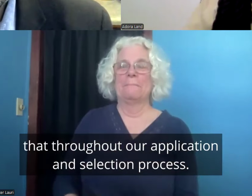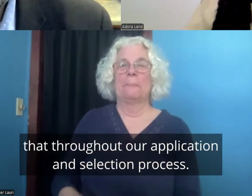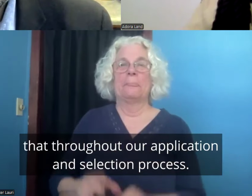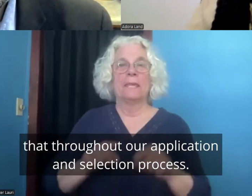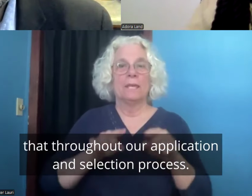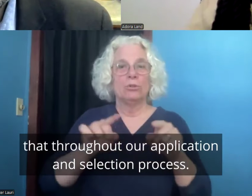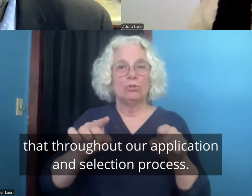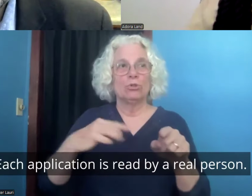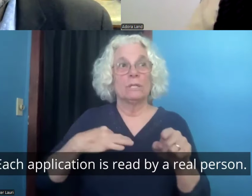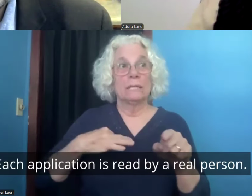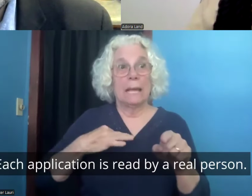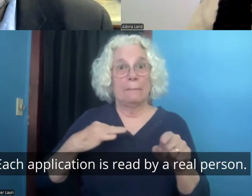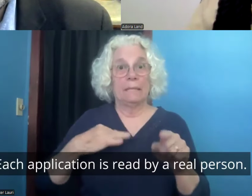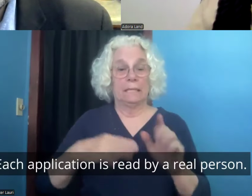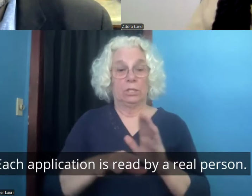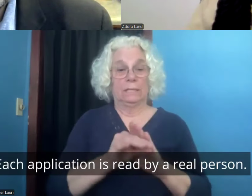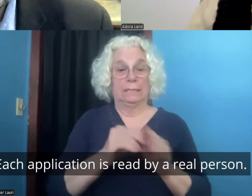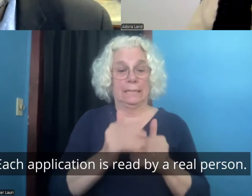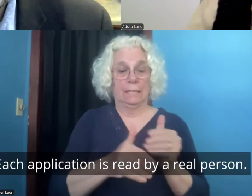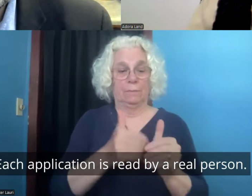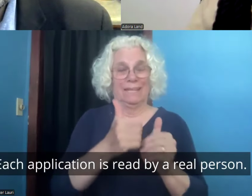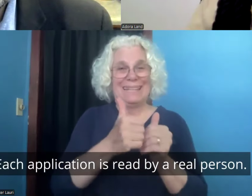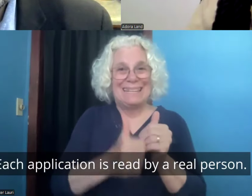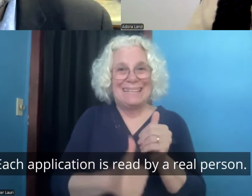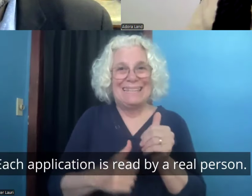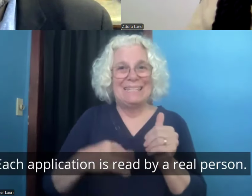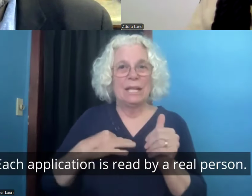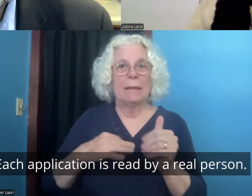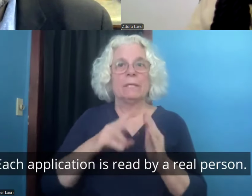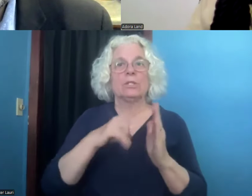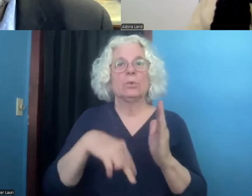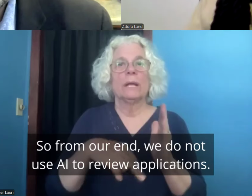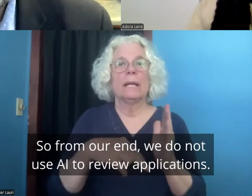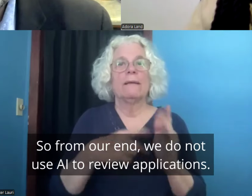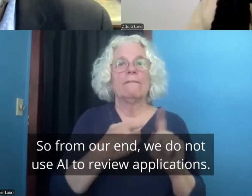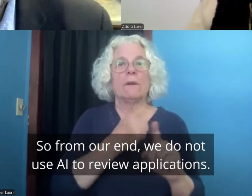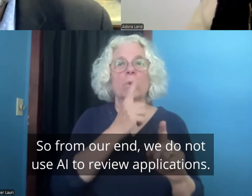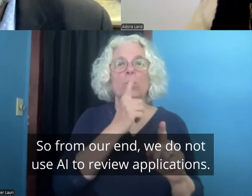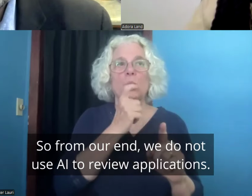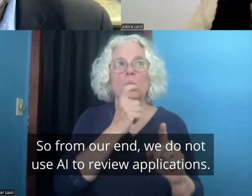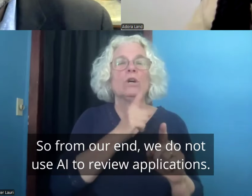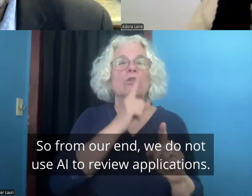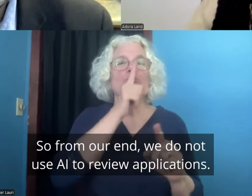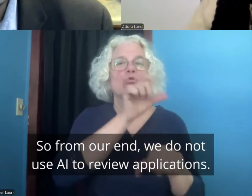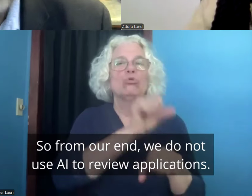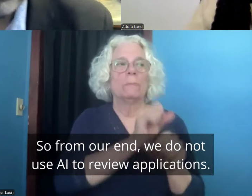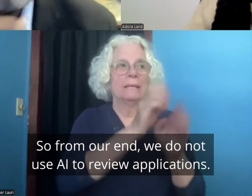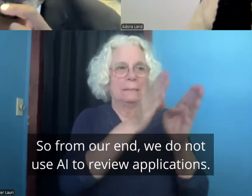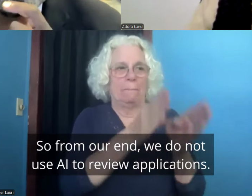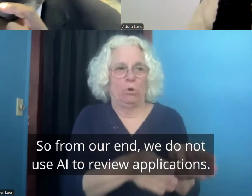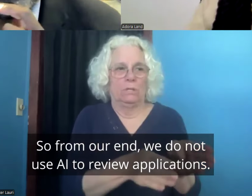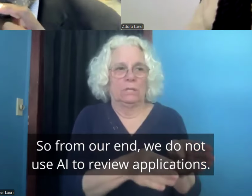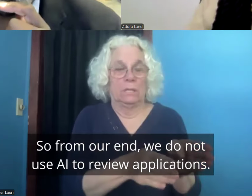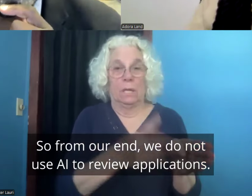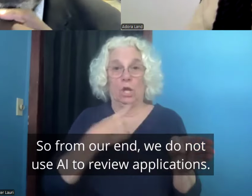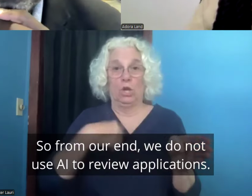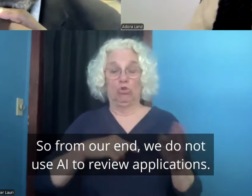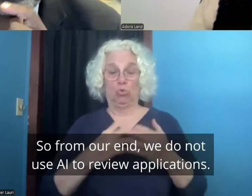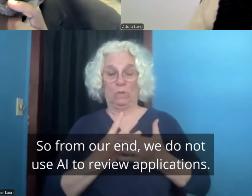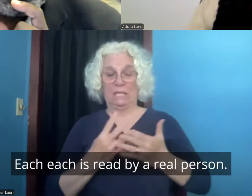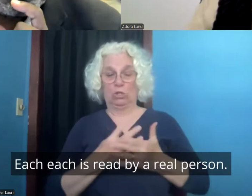and selection process, each application is read by a real person. So, from our end, we do not use AI to